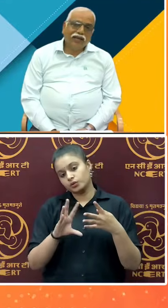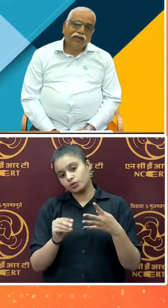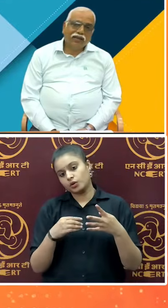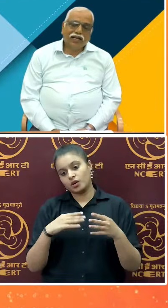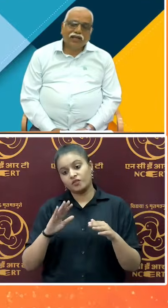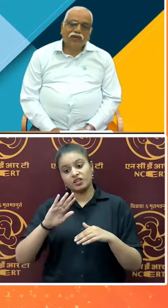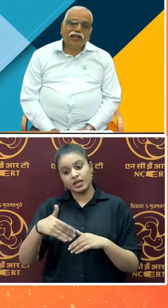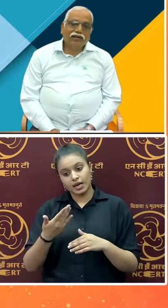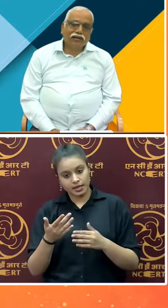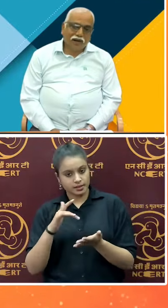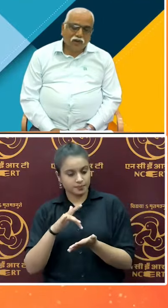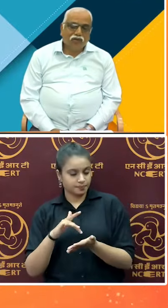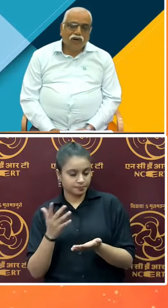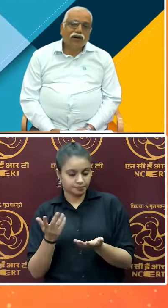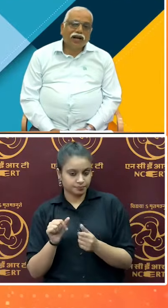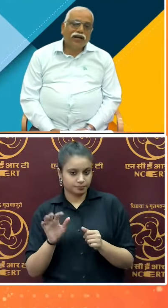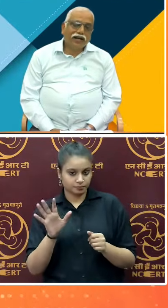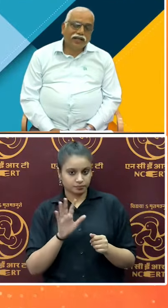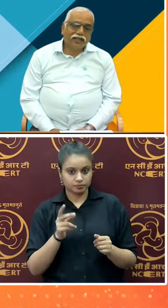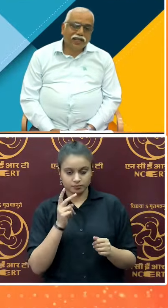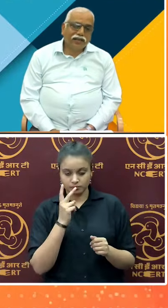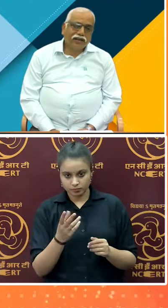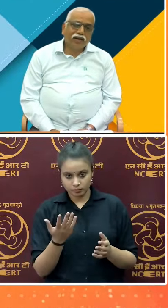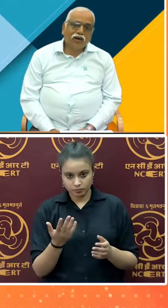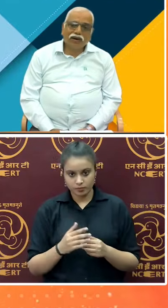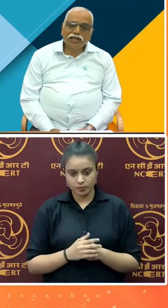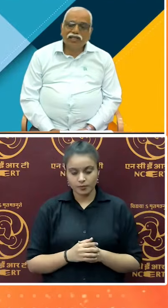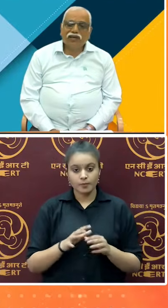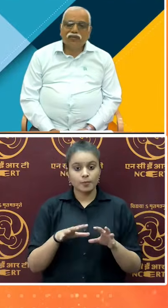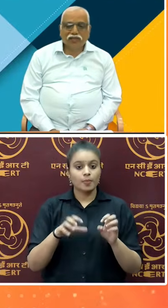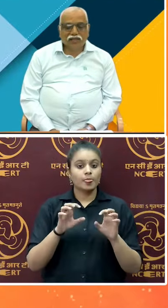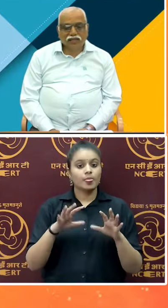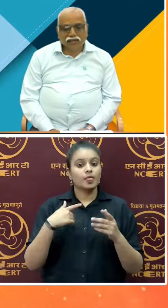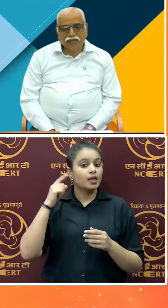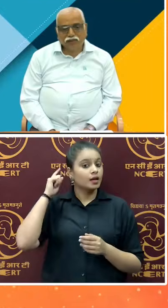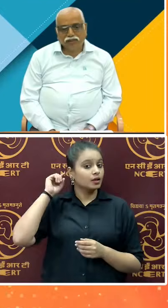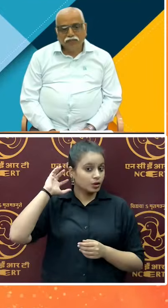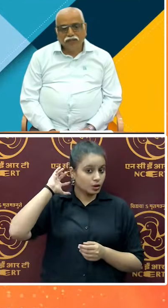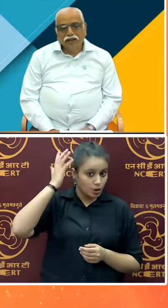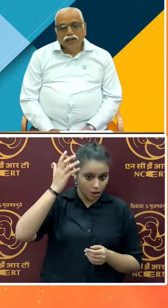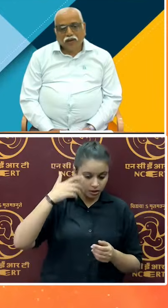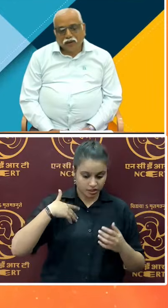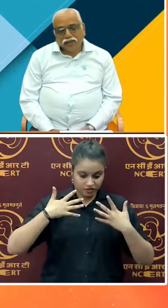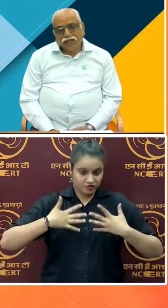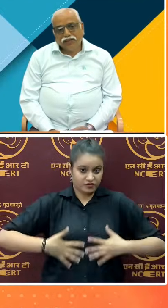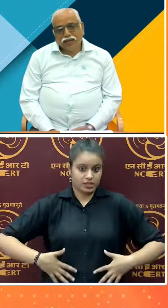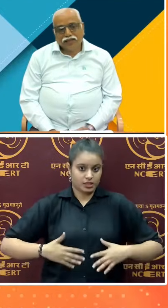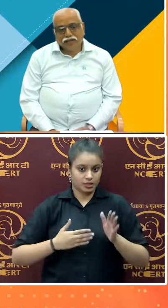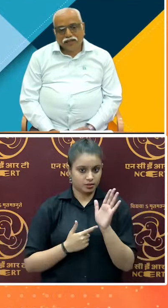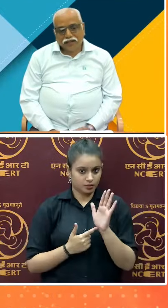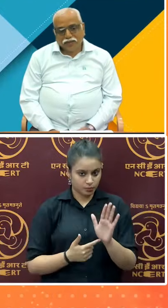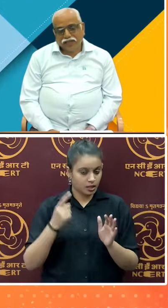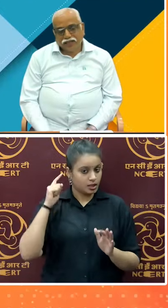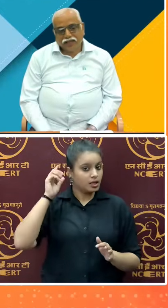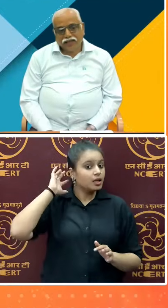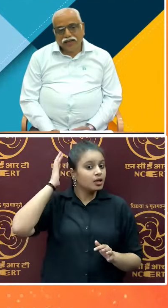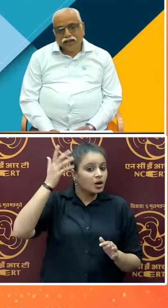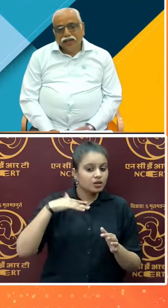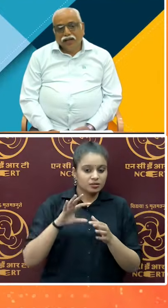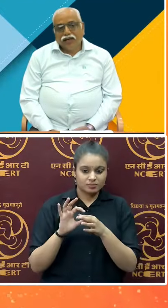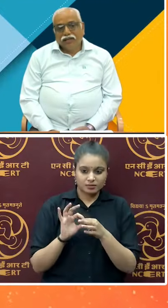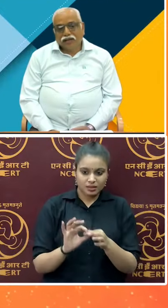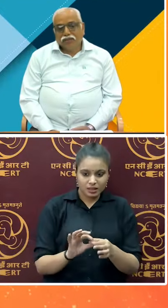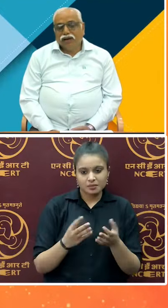next area that we can look for and get the signs are cognitive and physical symptoms. The cognitive signs, as been said